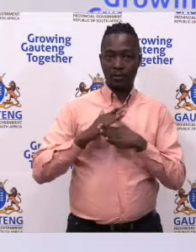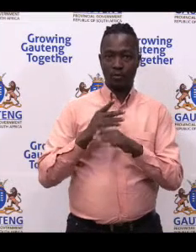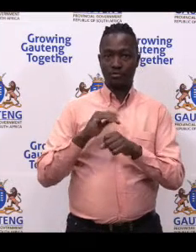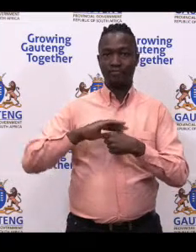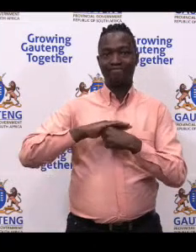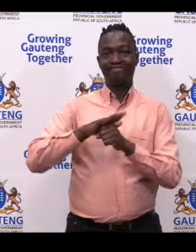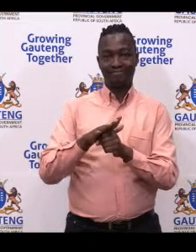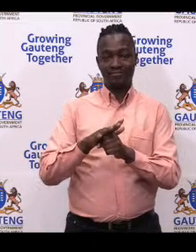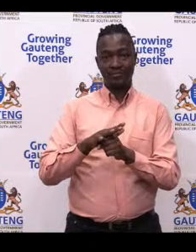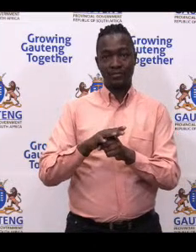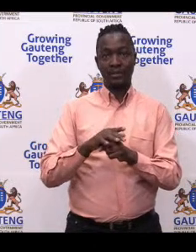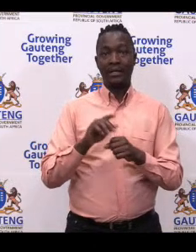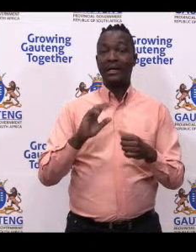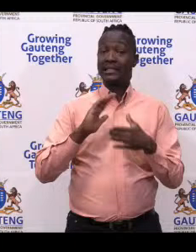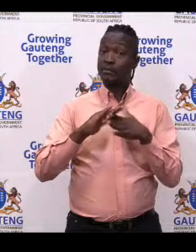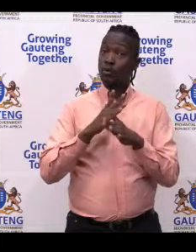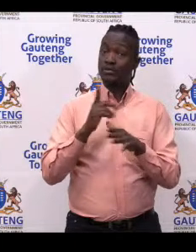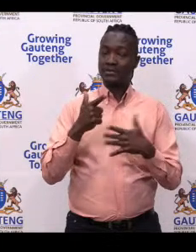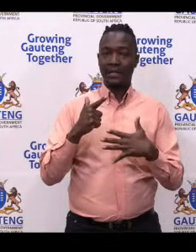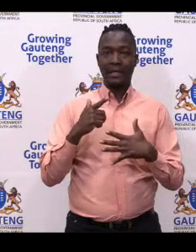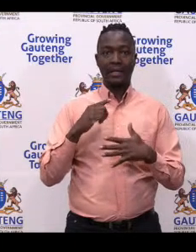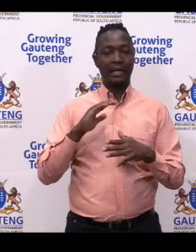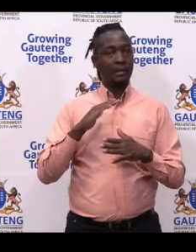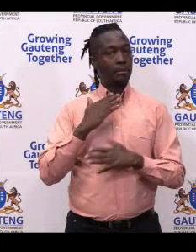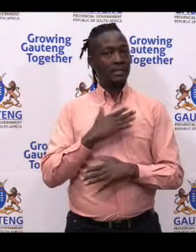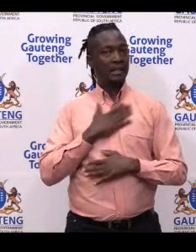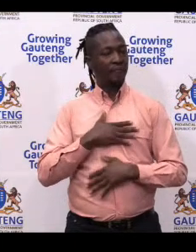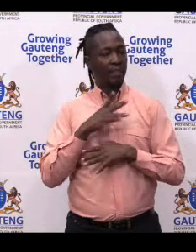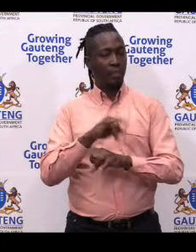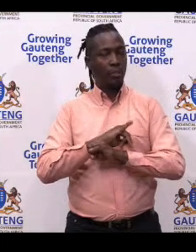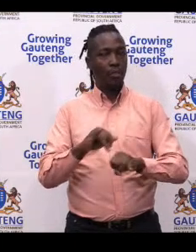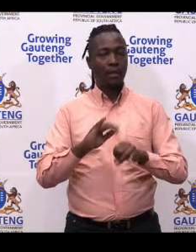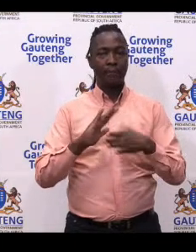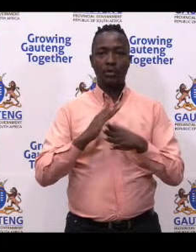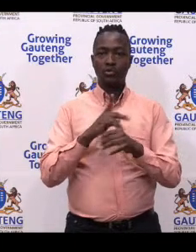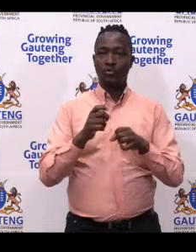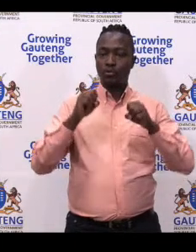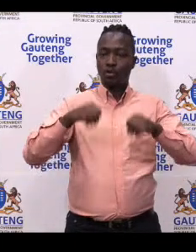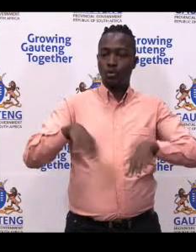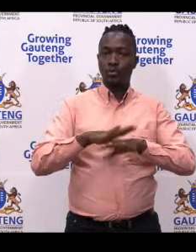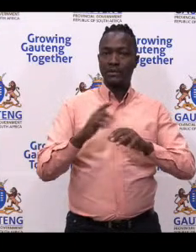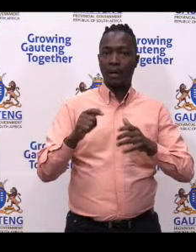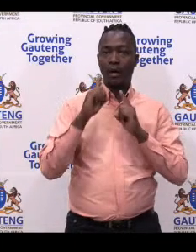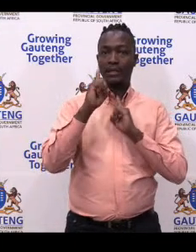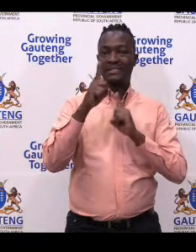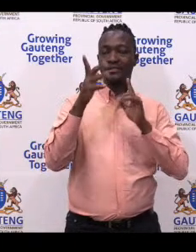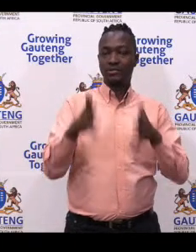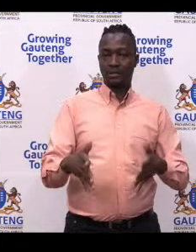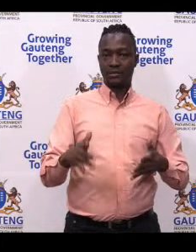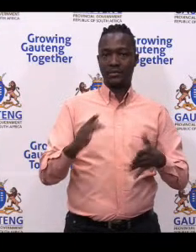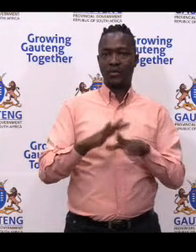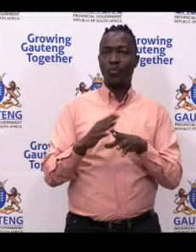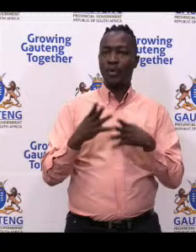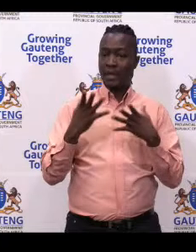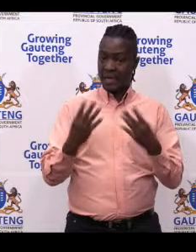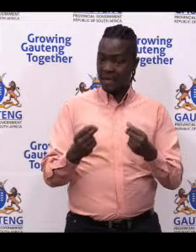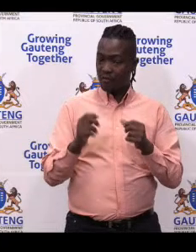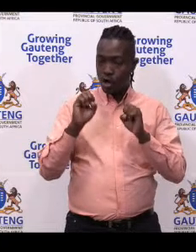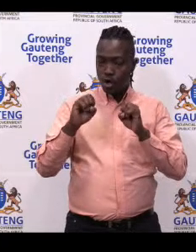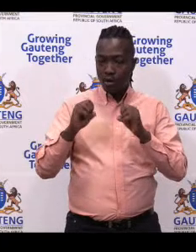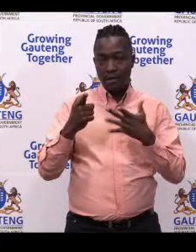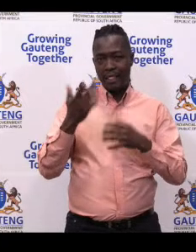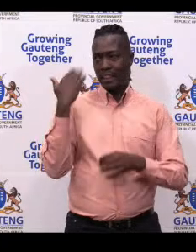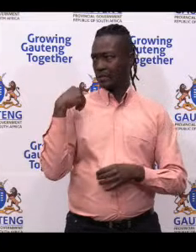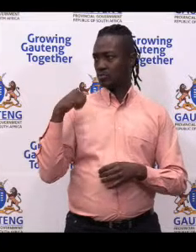lose our educators, it becomes a big problem. We also this week report we have lost a professional nurse. Like